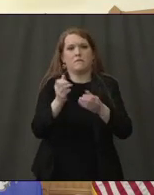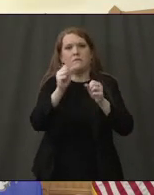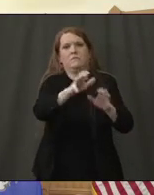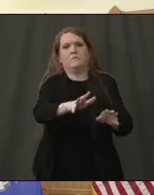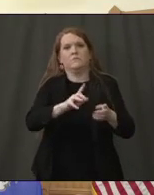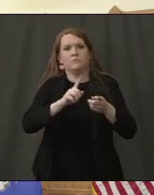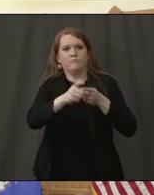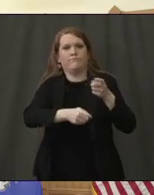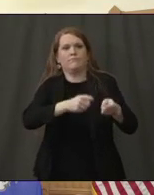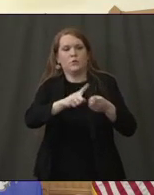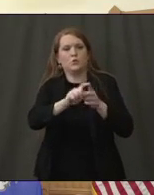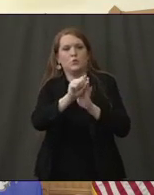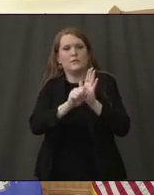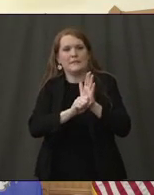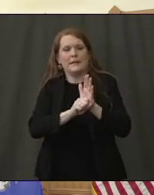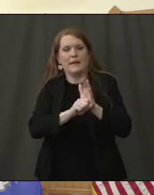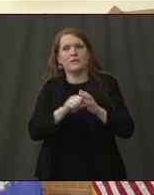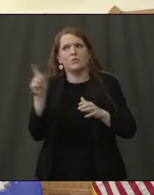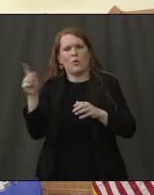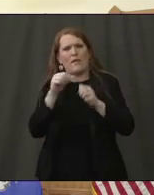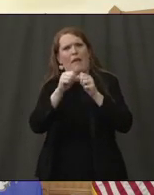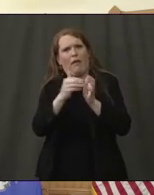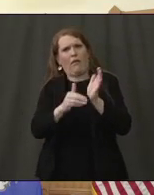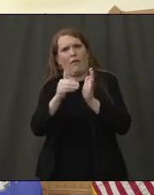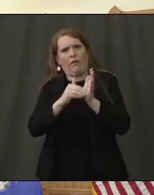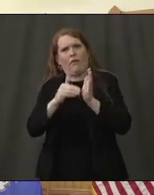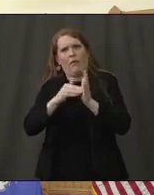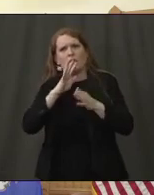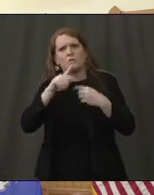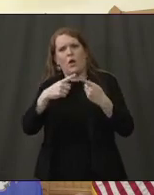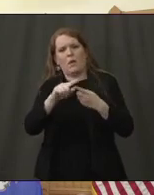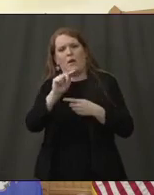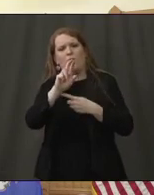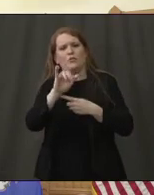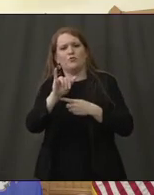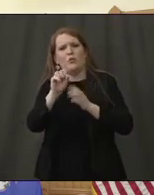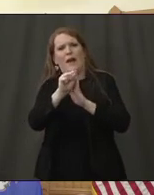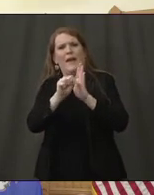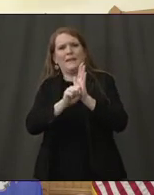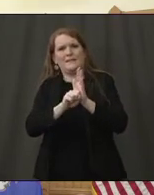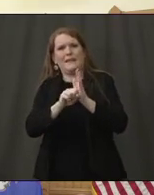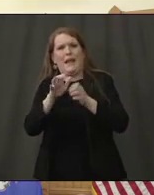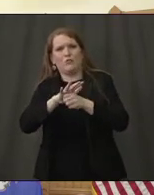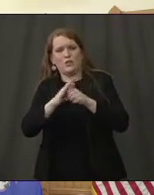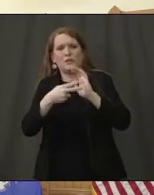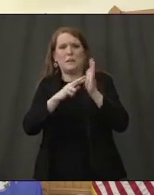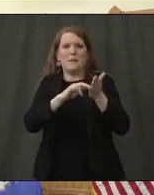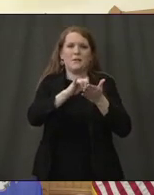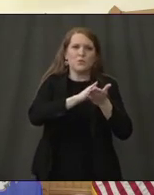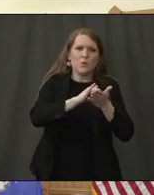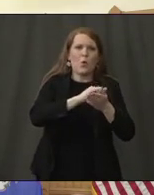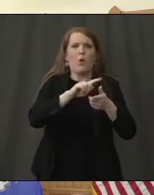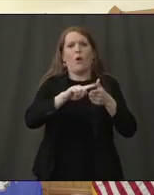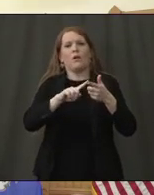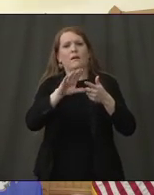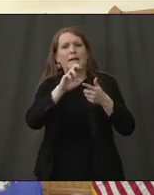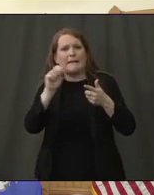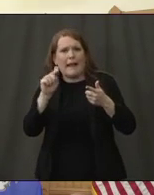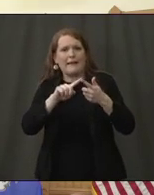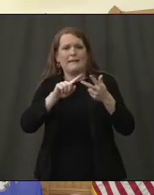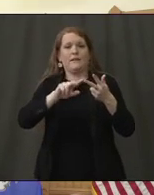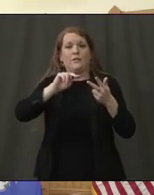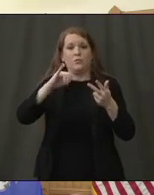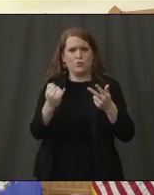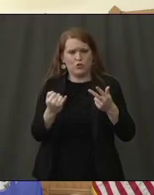as getting what the 3 states wanted, Connecticut, New York, and New Jersey. Is that true, and did they listen to you, or what do